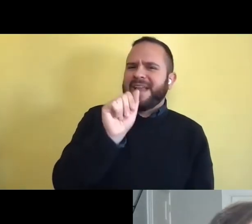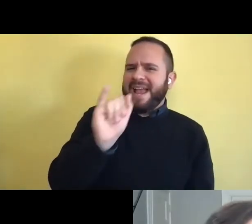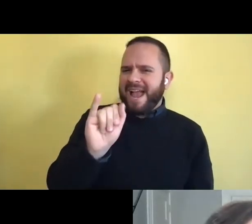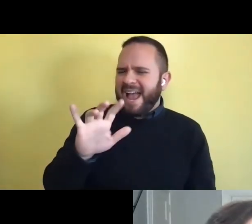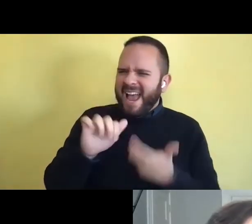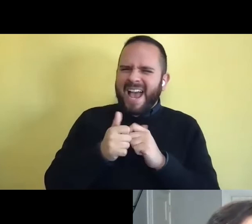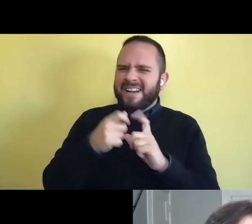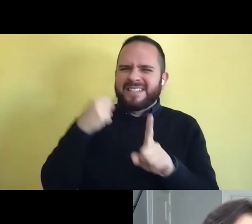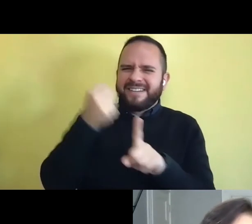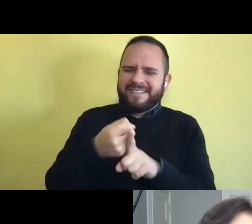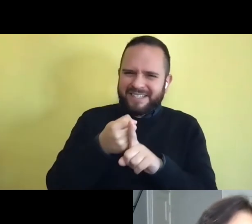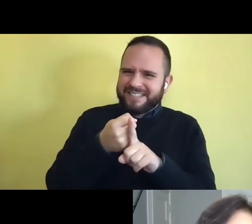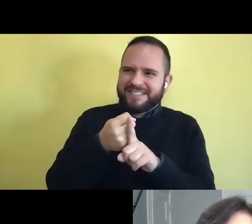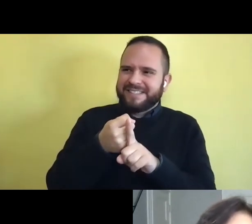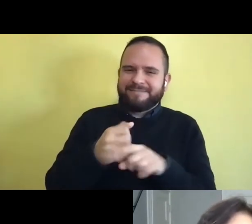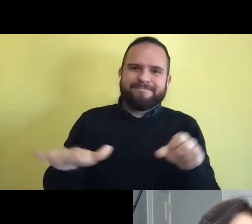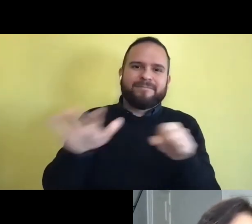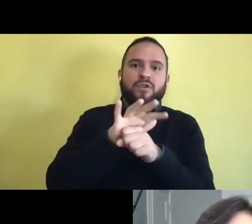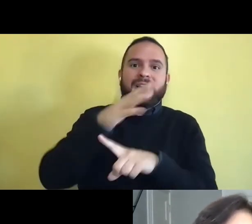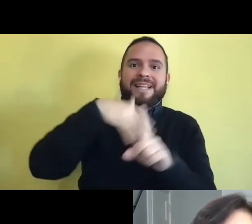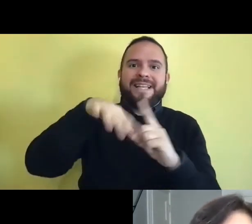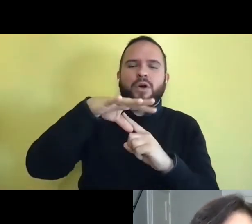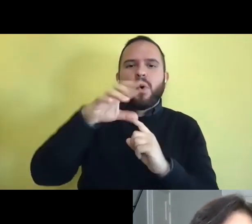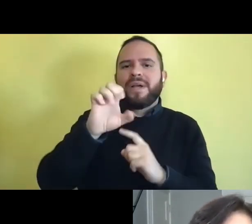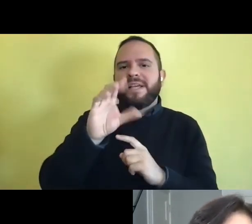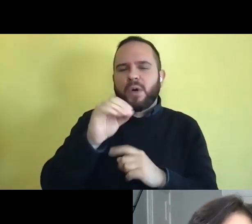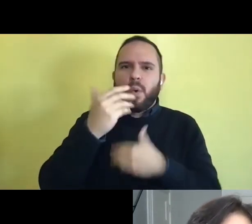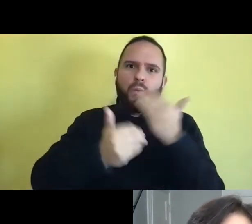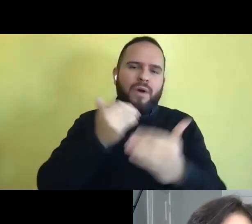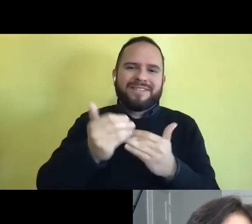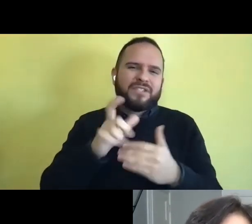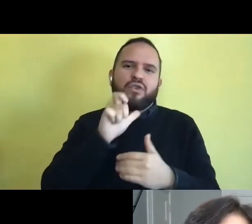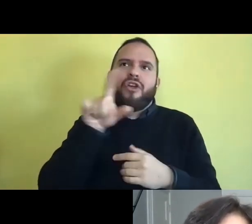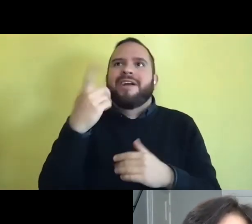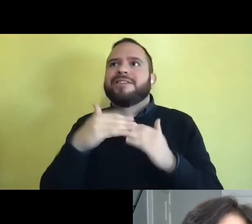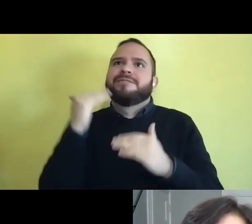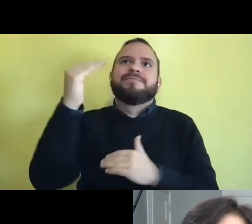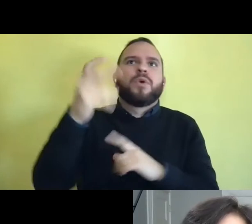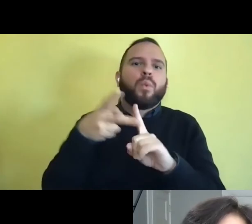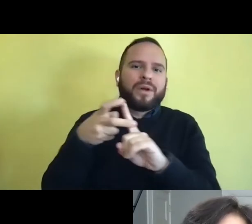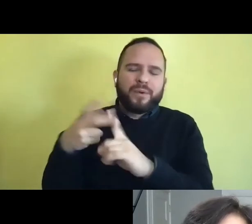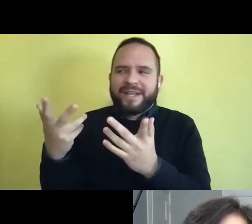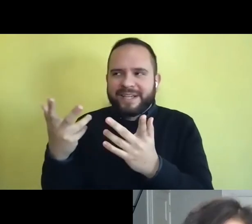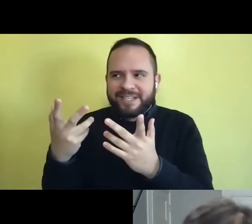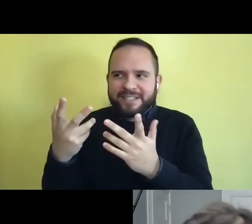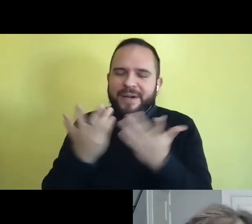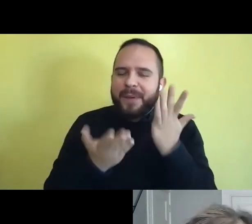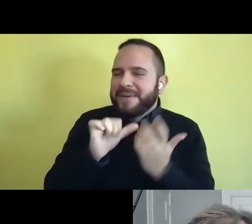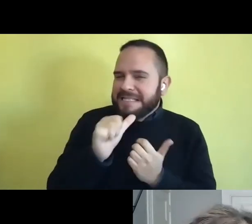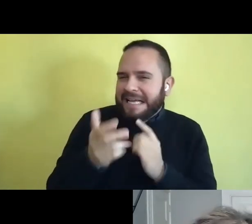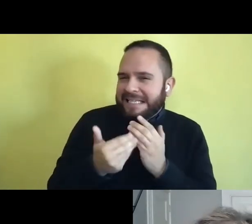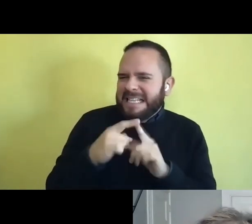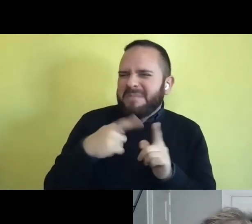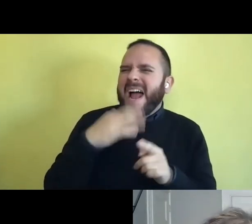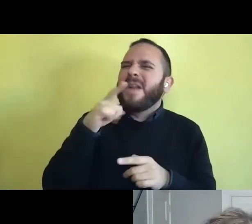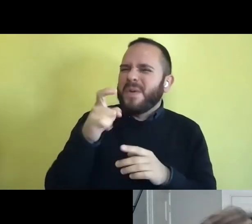entire eco process beyond just recruiting? Okay, maybe it's not that easy, but I know you got this.